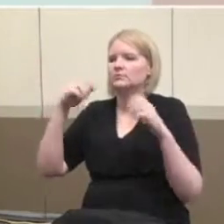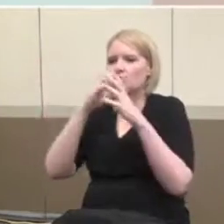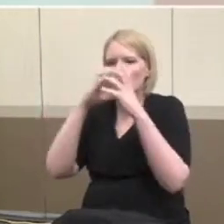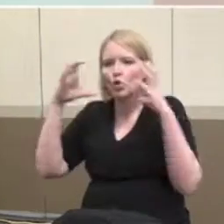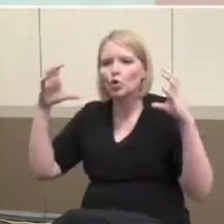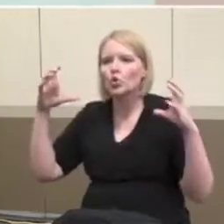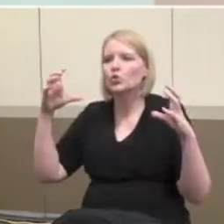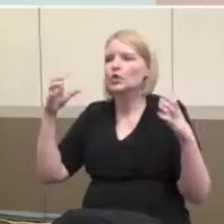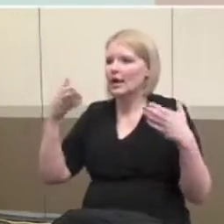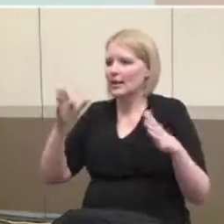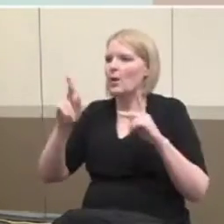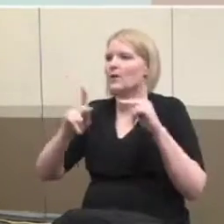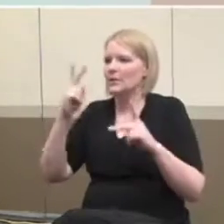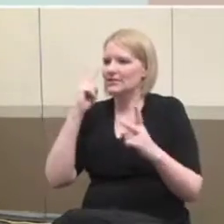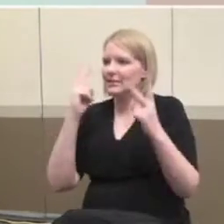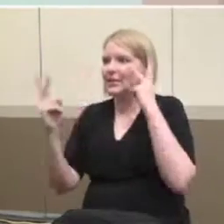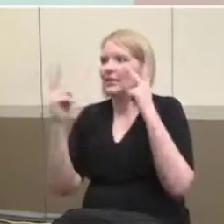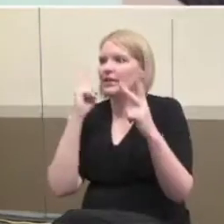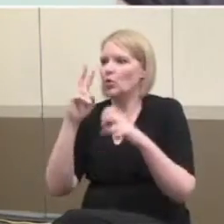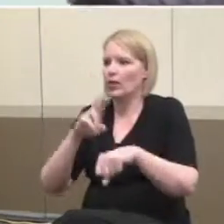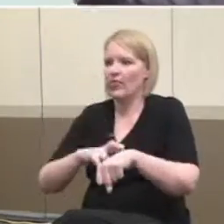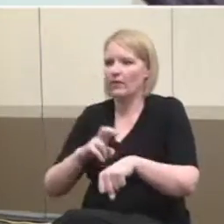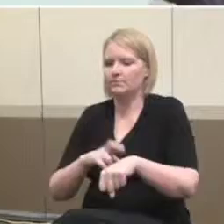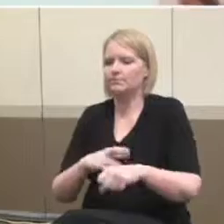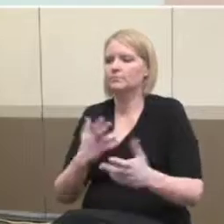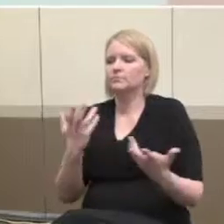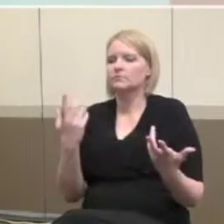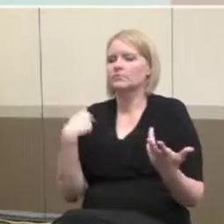allow students to see rhythm visually. We do a lot of